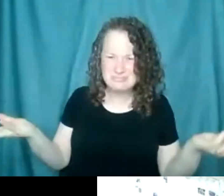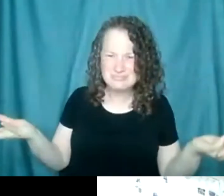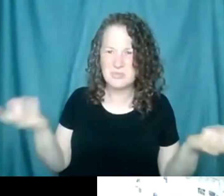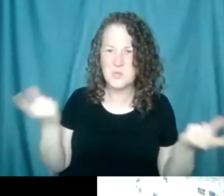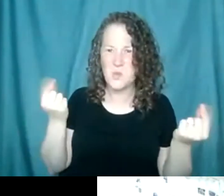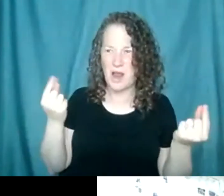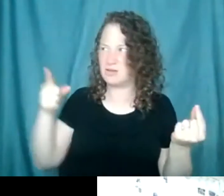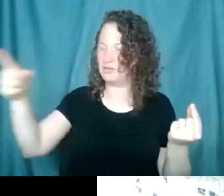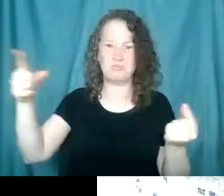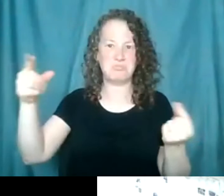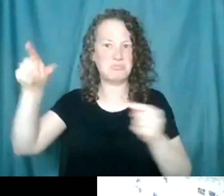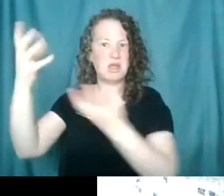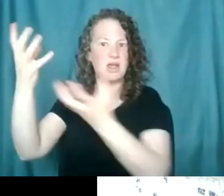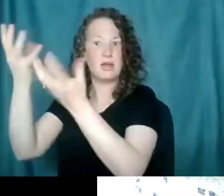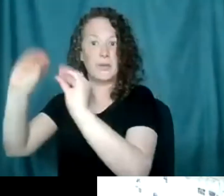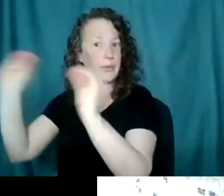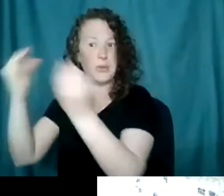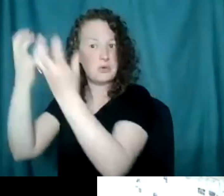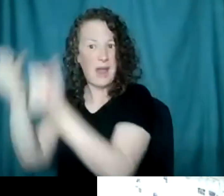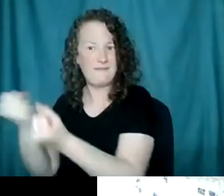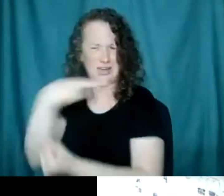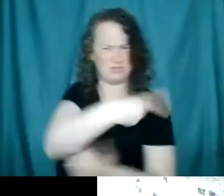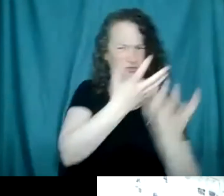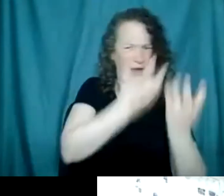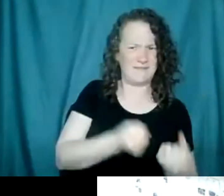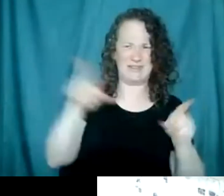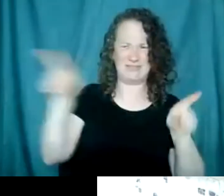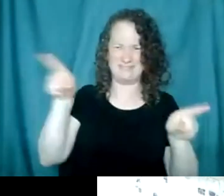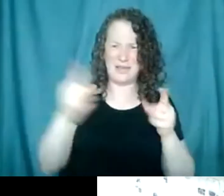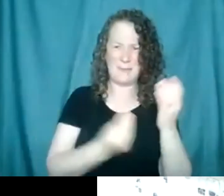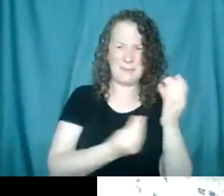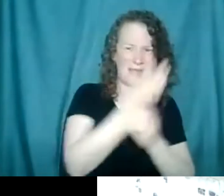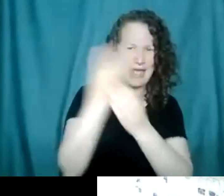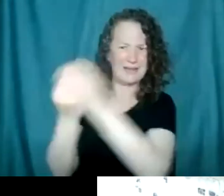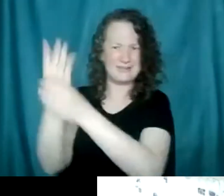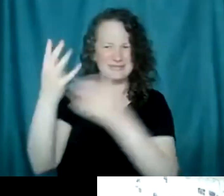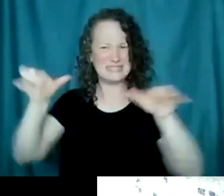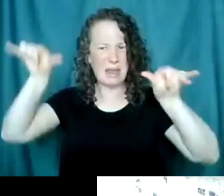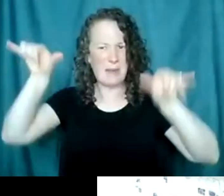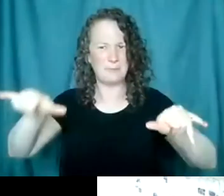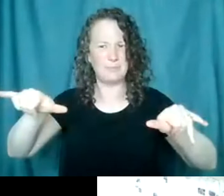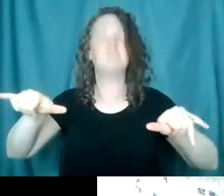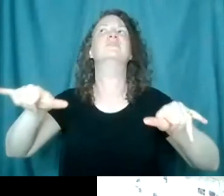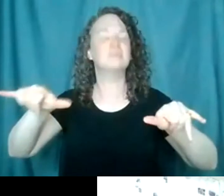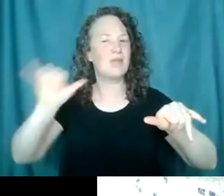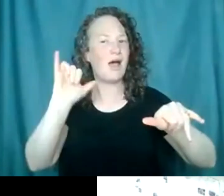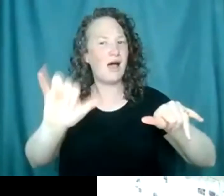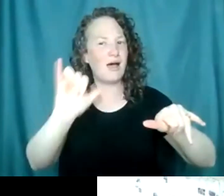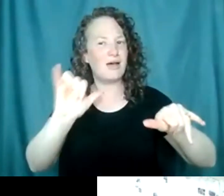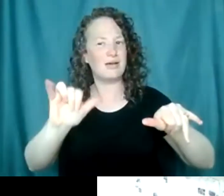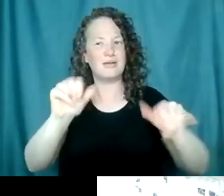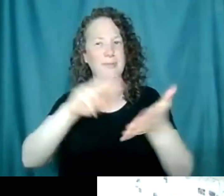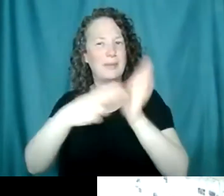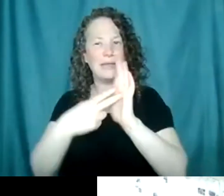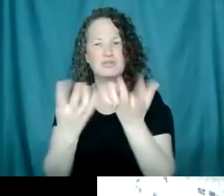in the molecular side of things or the development side of things, then gravity might not actually